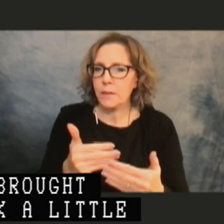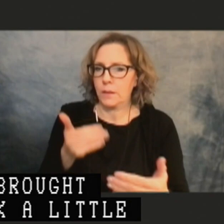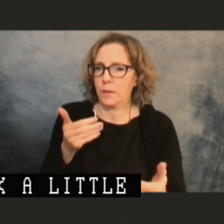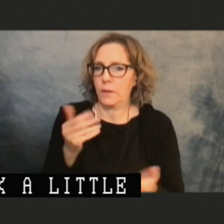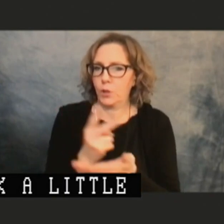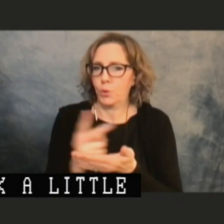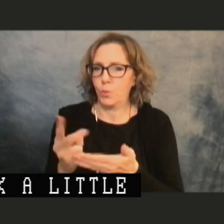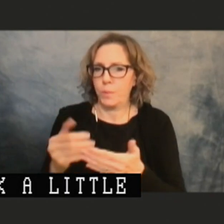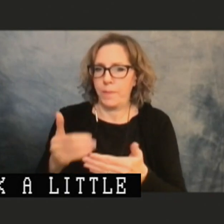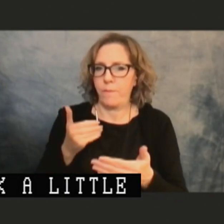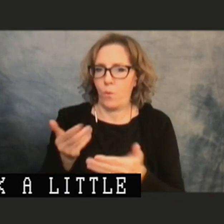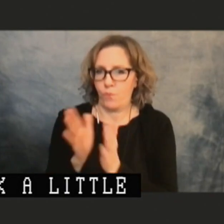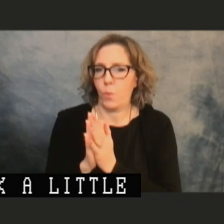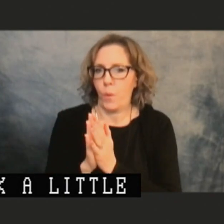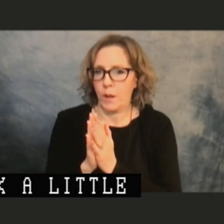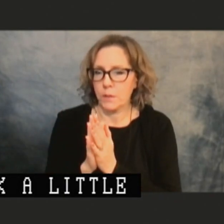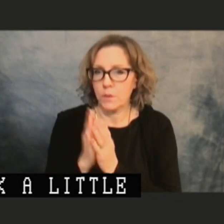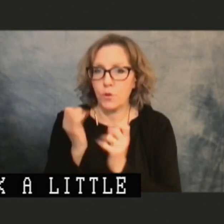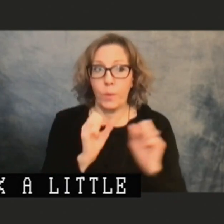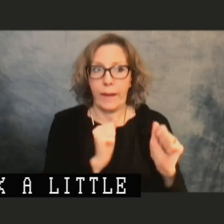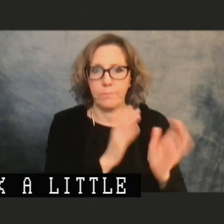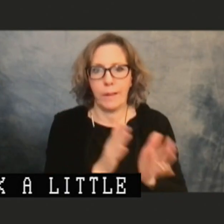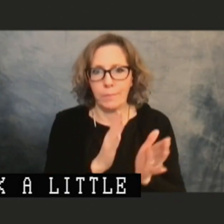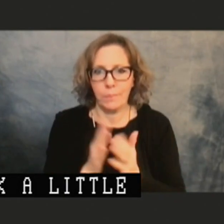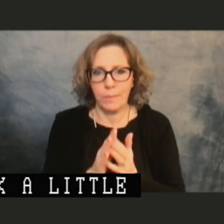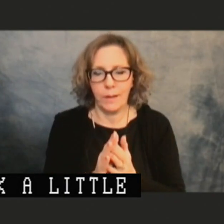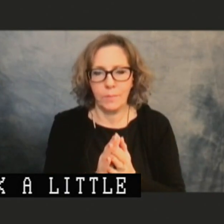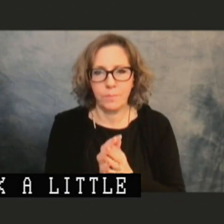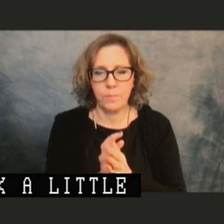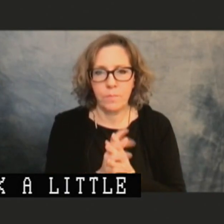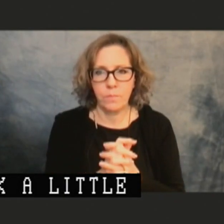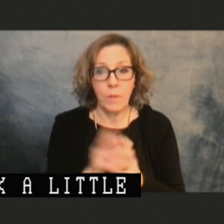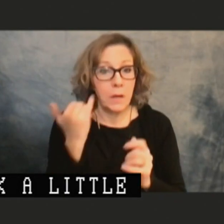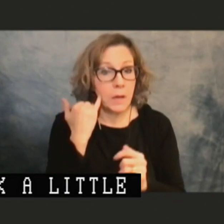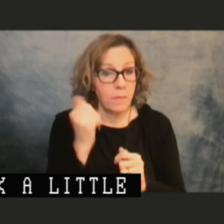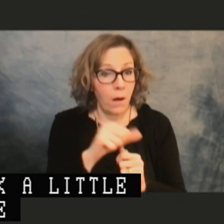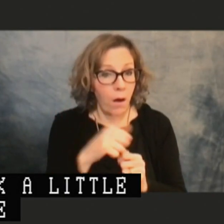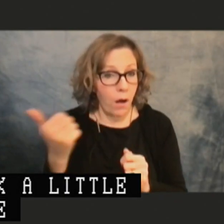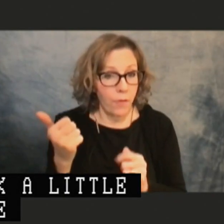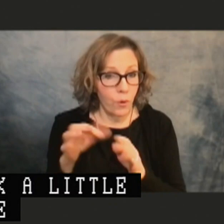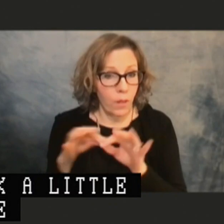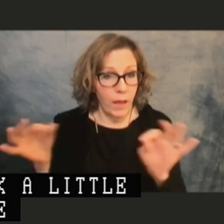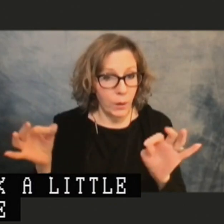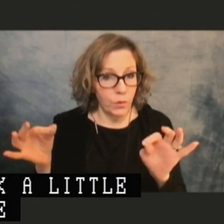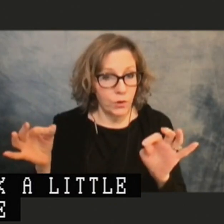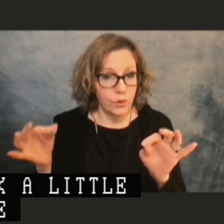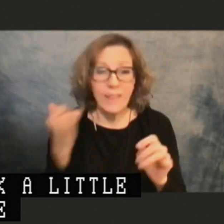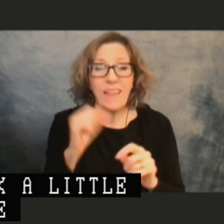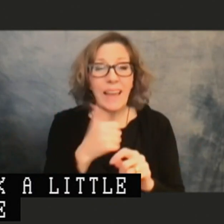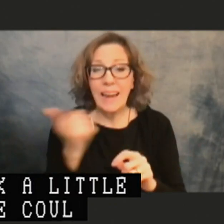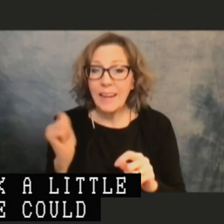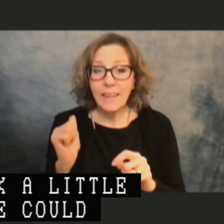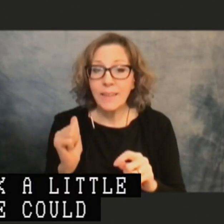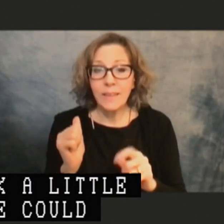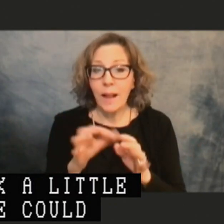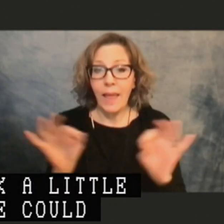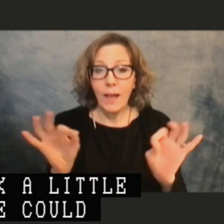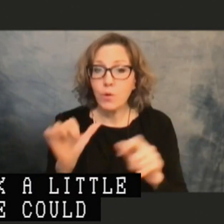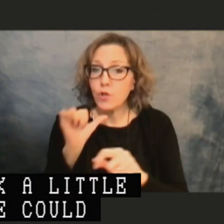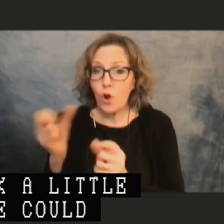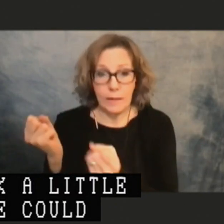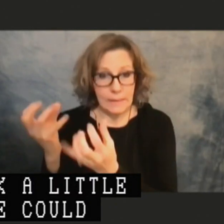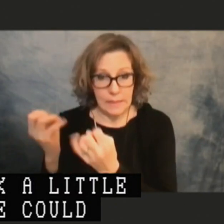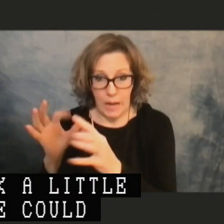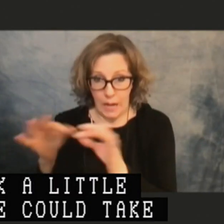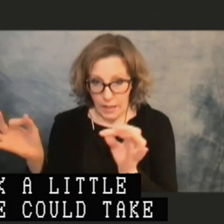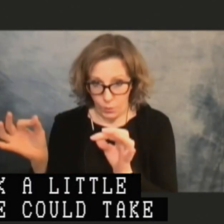that, unless it's another language, any language that is other than English, and that is not ASL, then they can